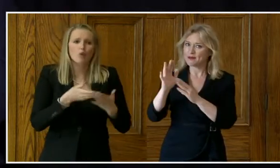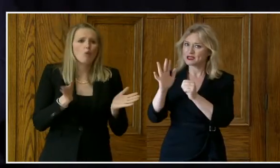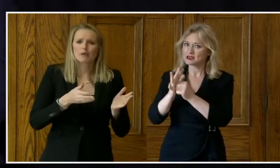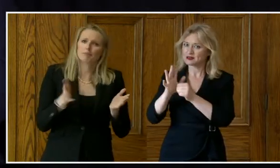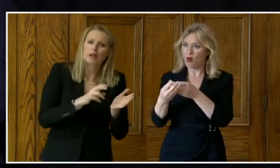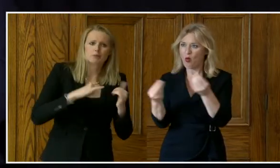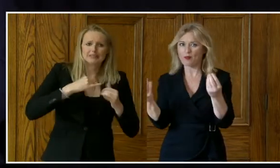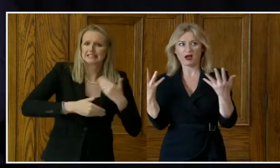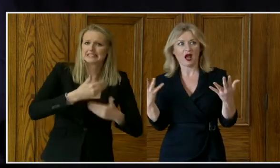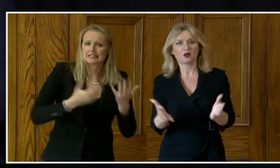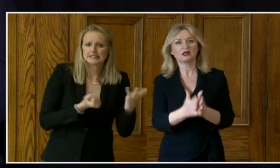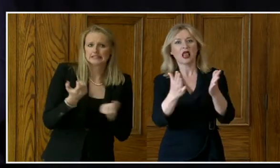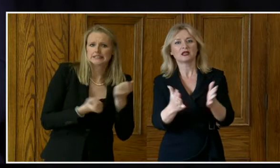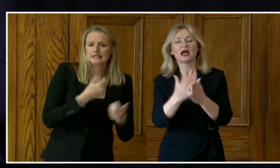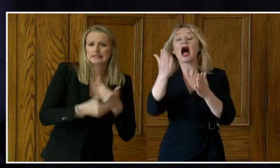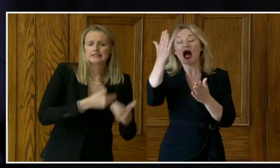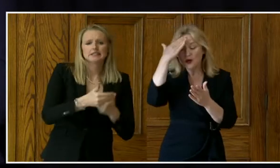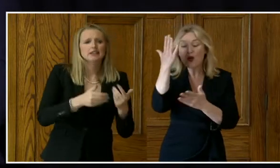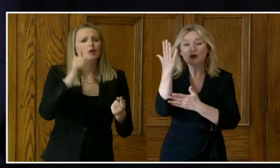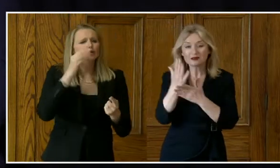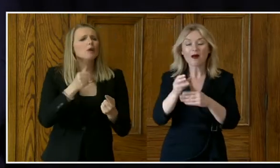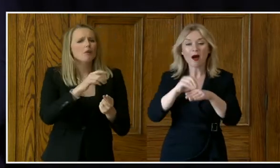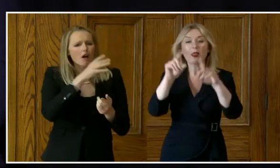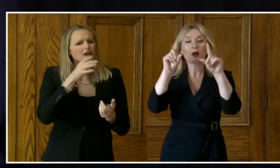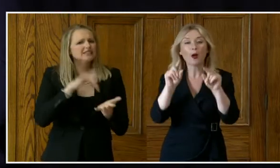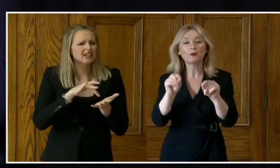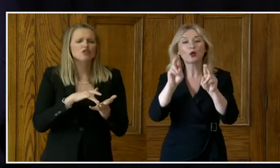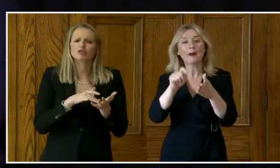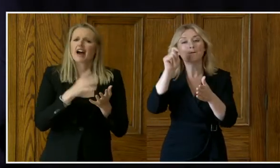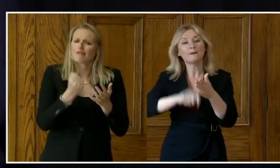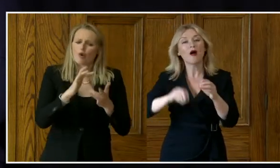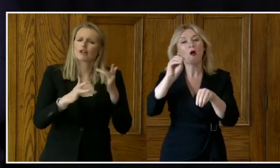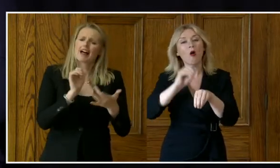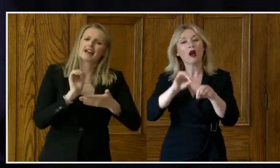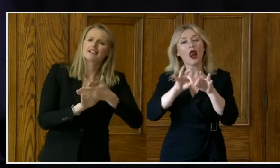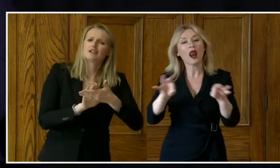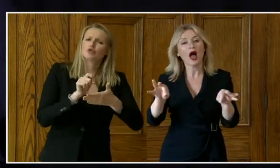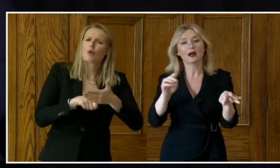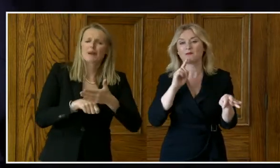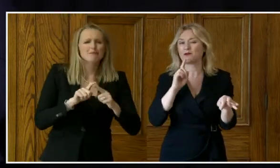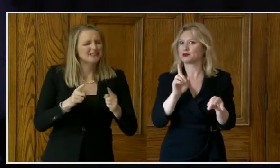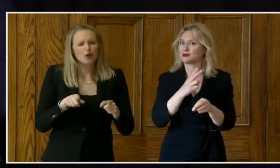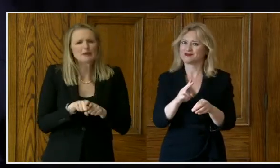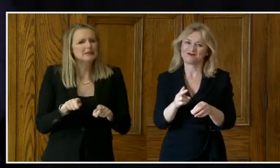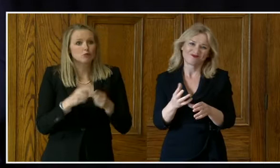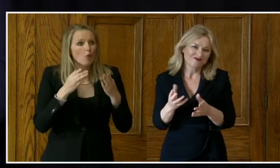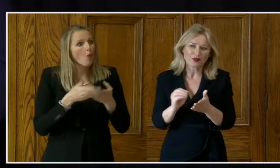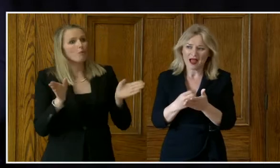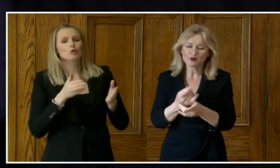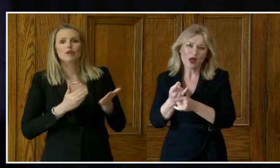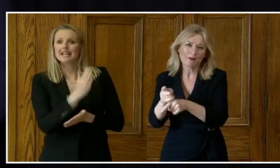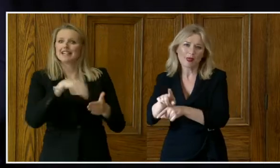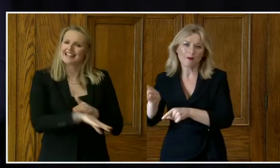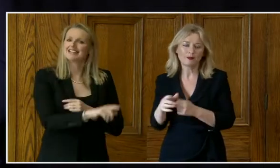them are engaging online, but that will not make up for their loss of trade. The alternative for the executive to not opening